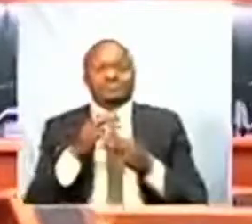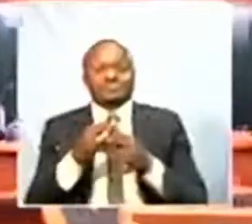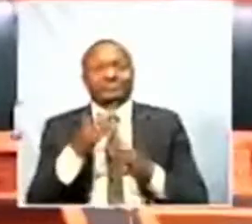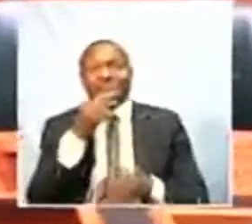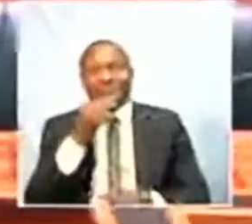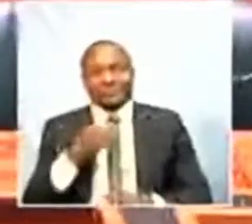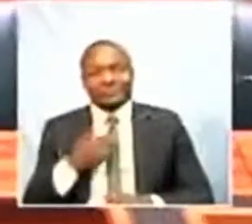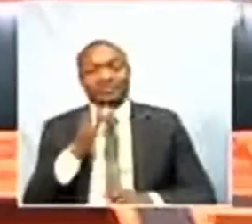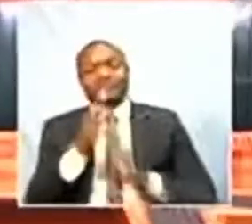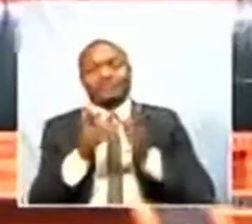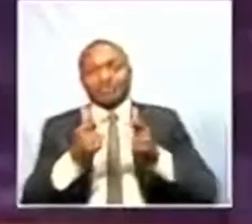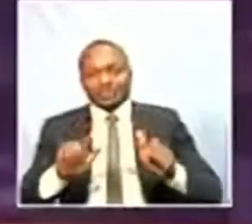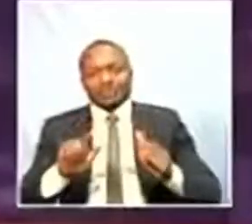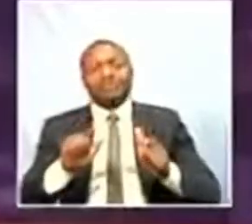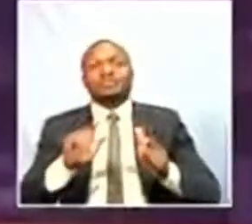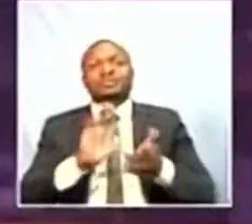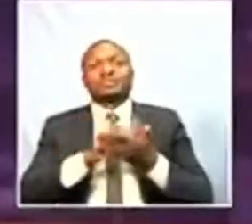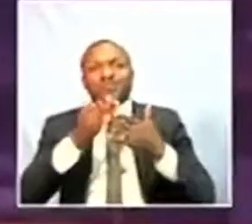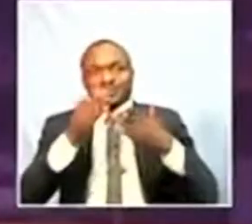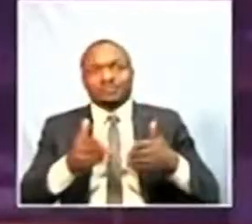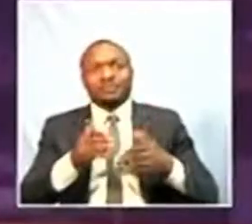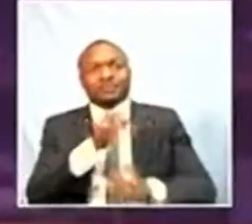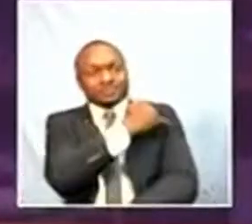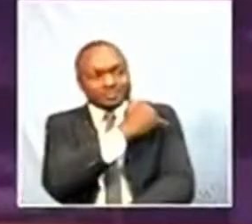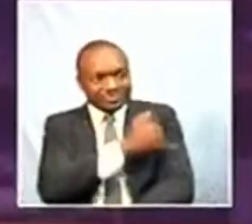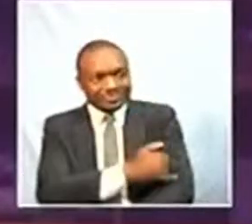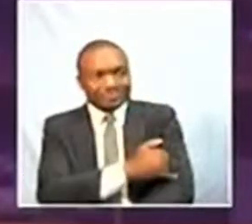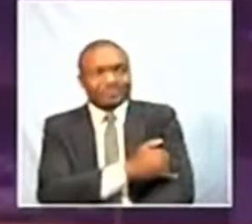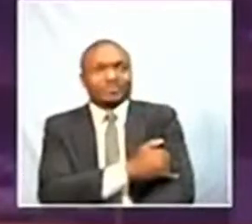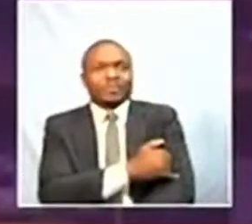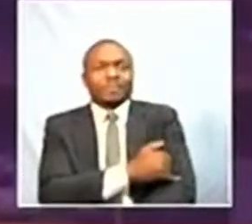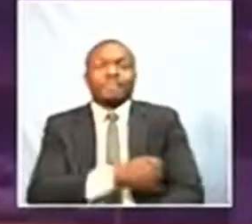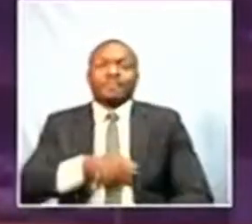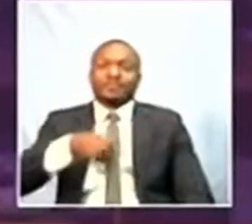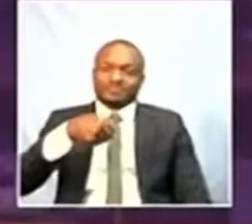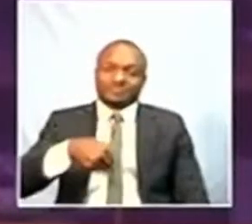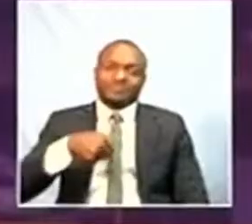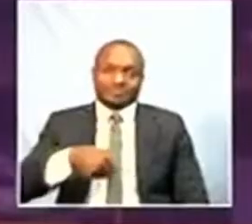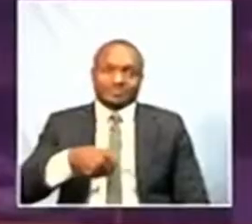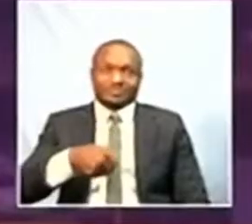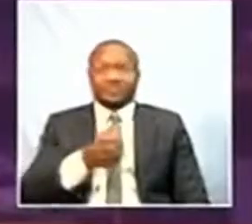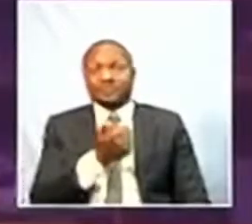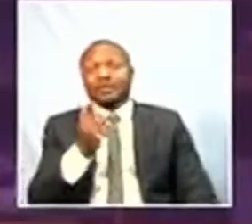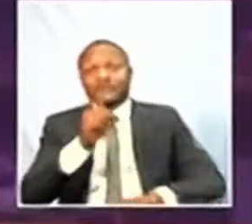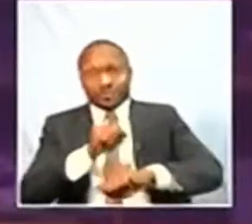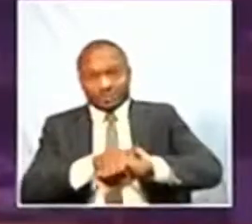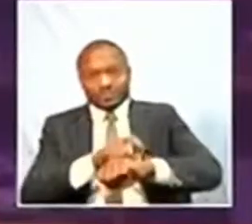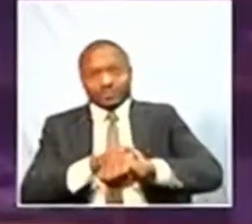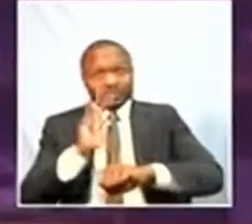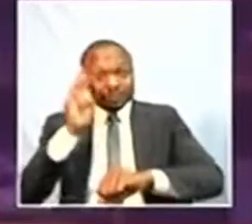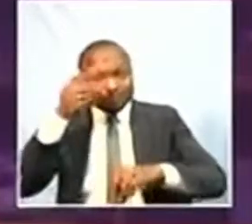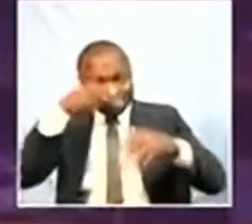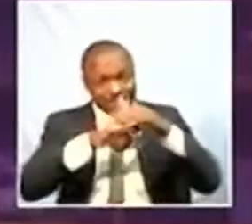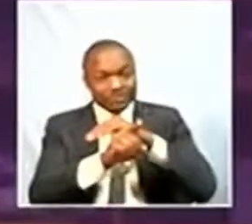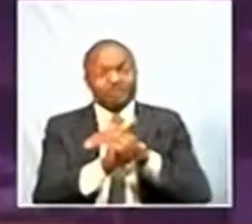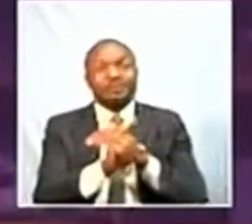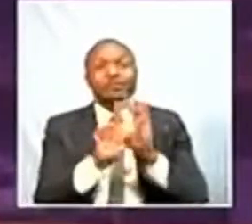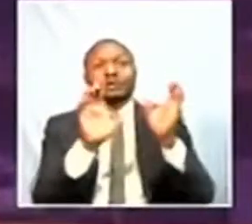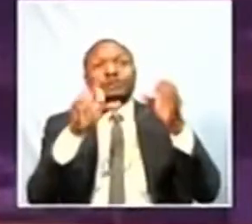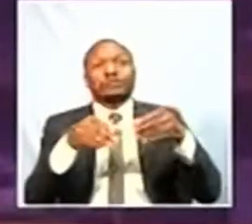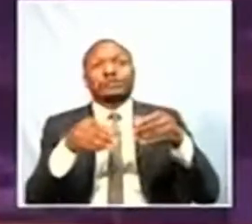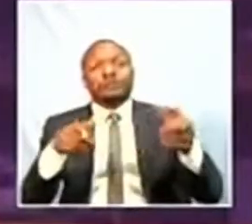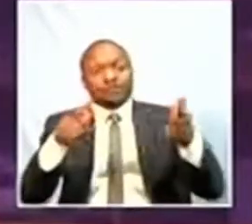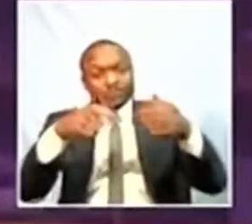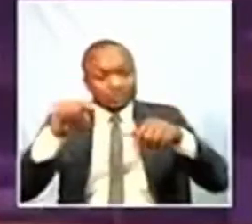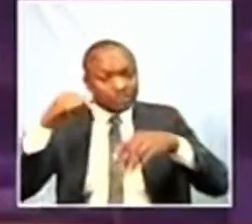Mkua on sign language. I'm joined by Jason Manda and Chola Kauma. Anytime from now, we will be crossing over to the Committee